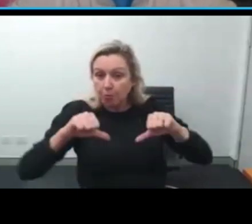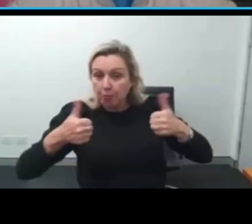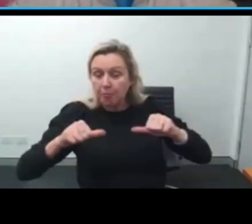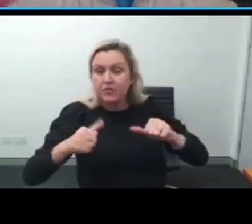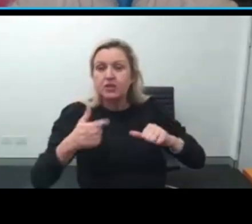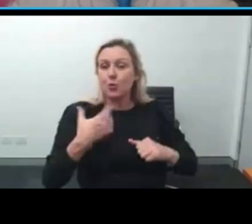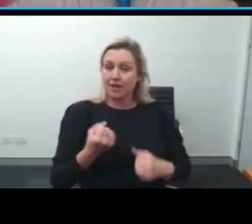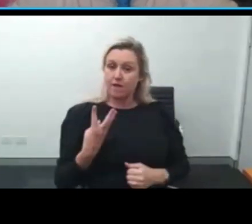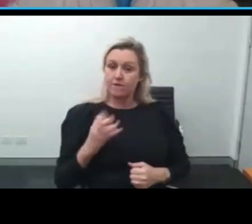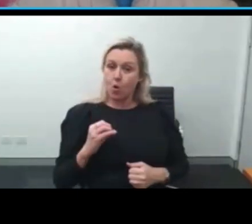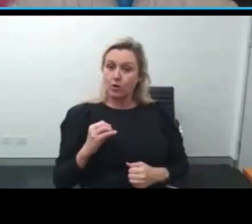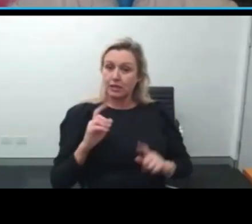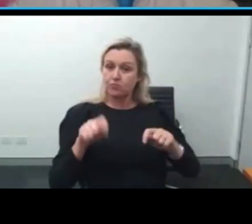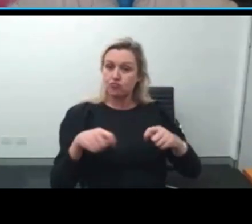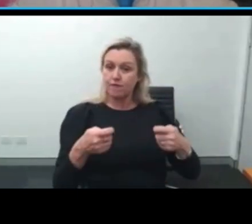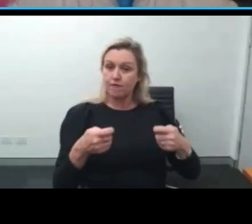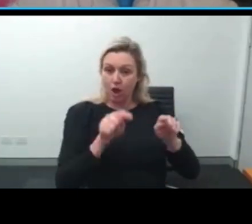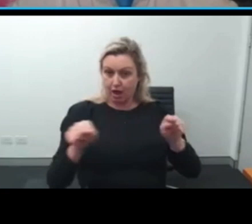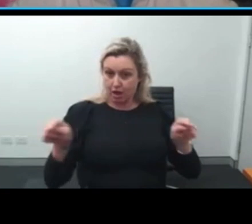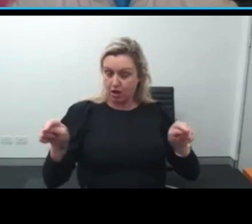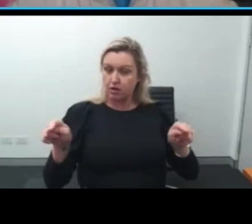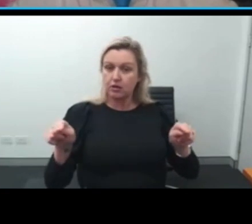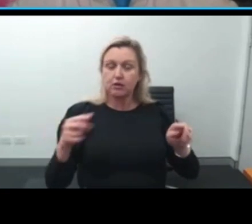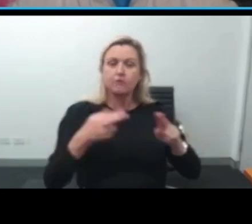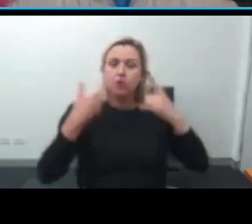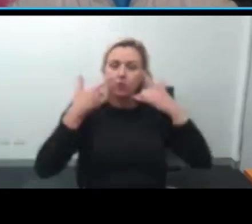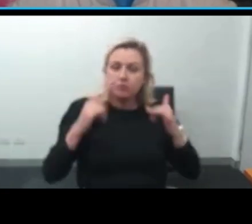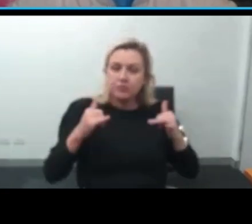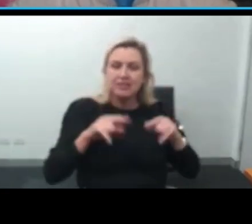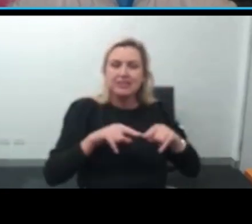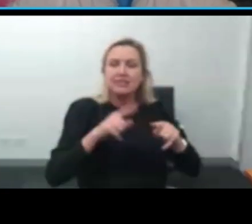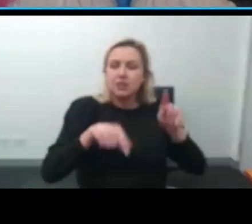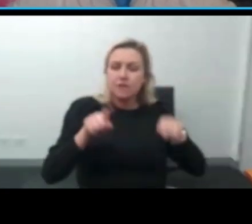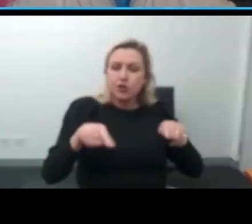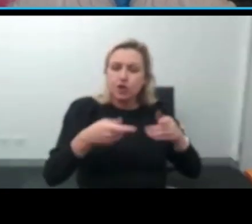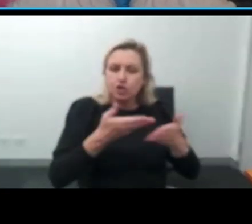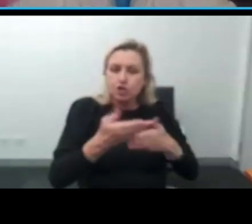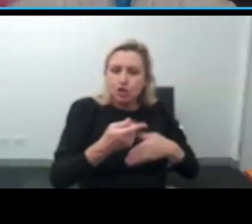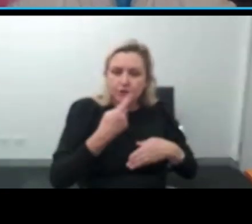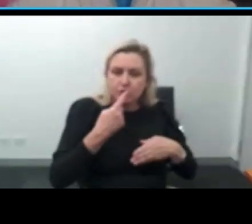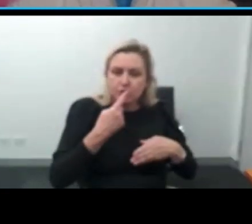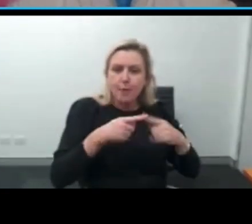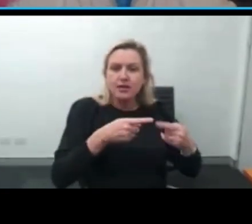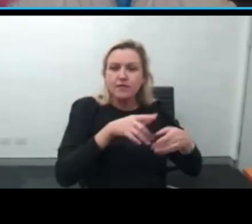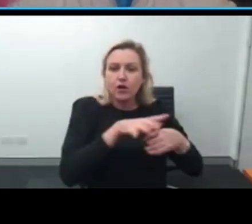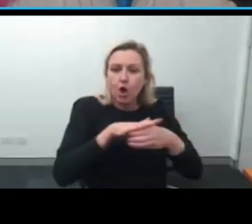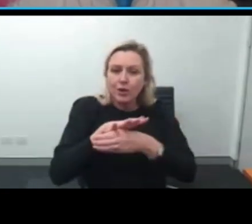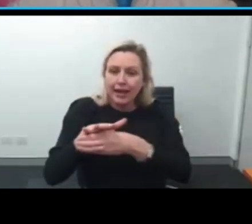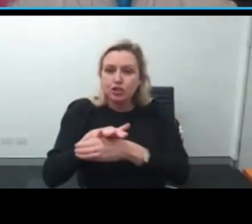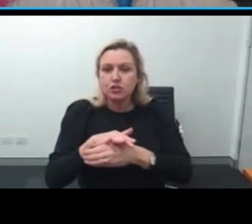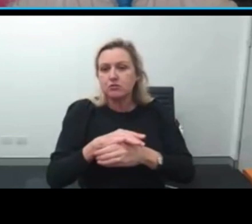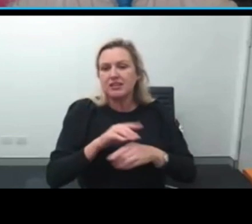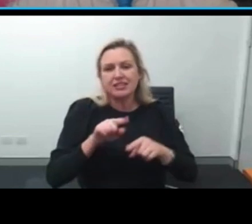40 providers, and we've got diverse service types, sizes, locations, and also people receiving